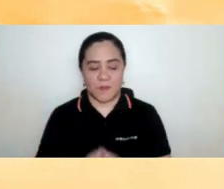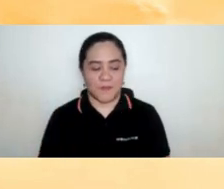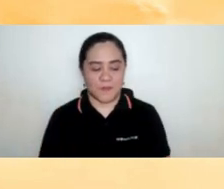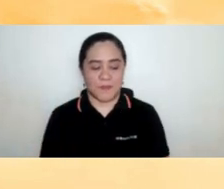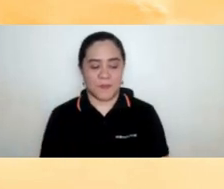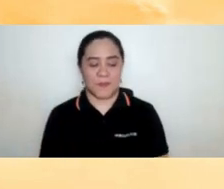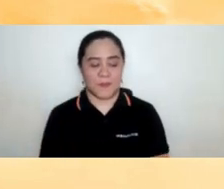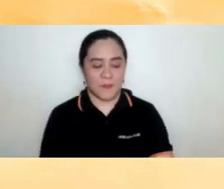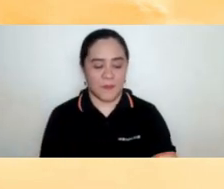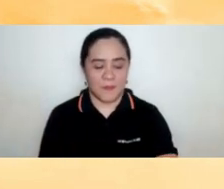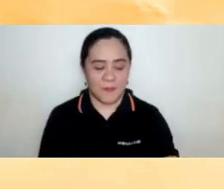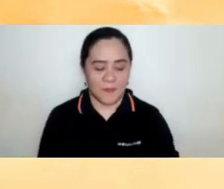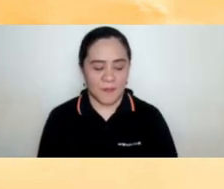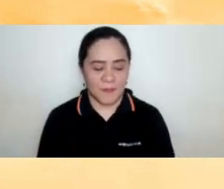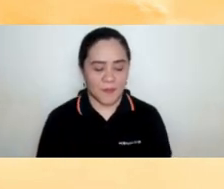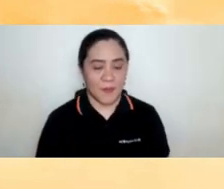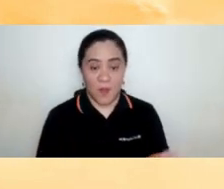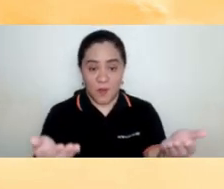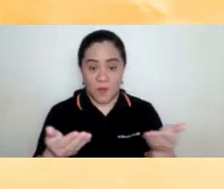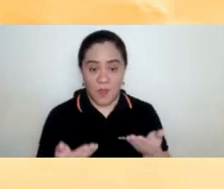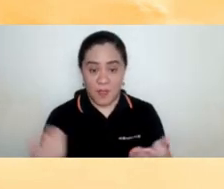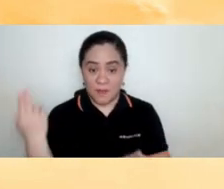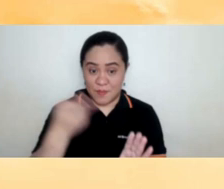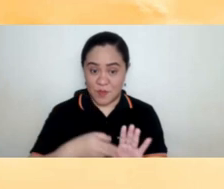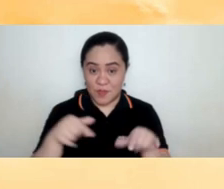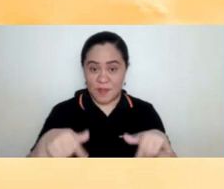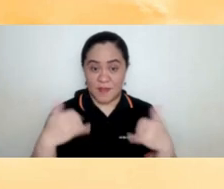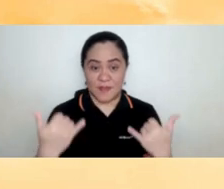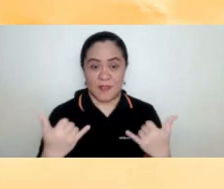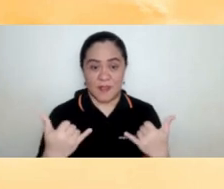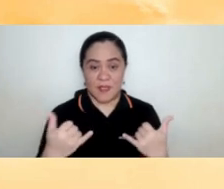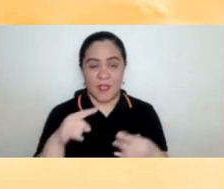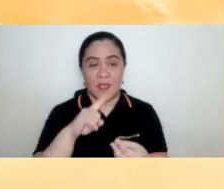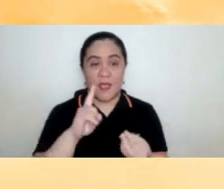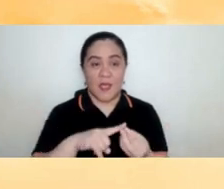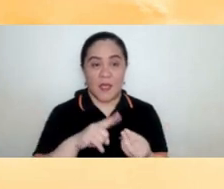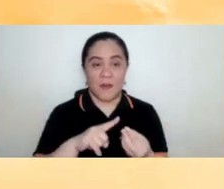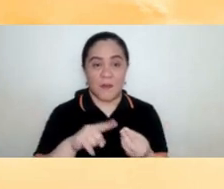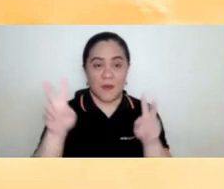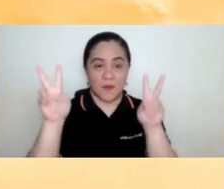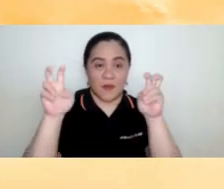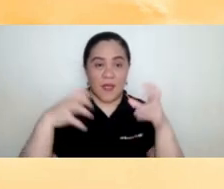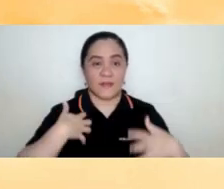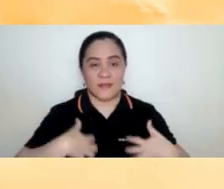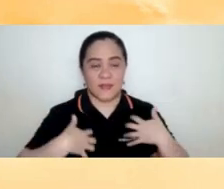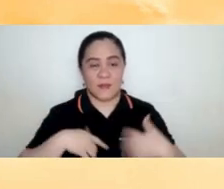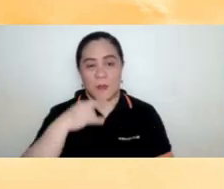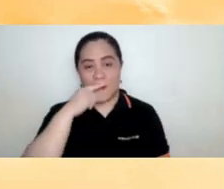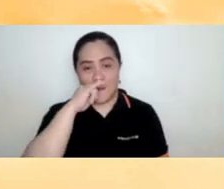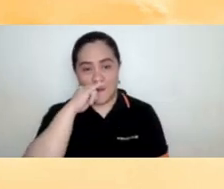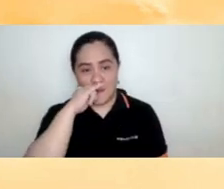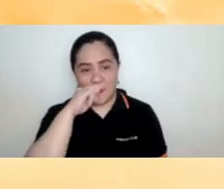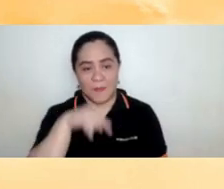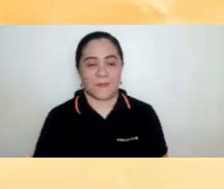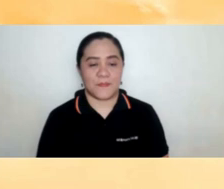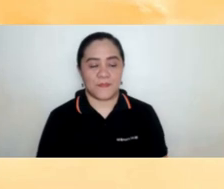again, welcome to Ako Para sa Bata Session 5, Usaping Anxiety ng mga Kabataan, Understanding Anxiety in